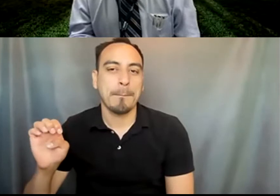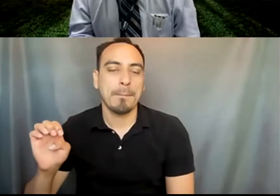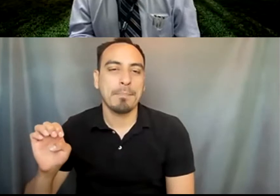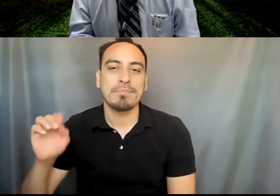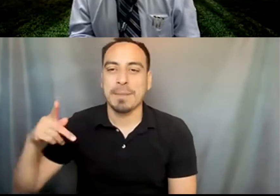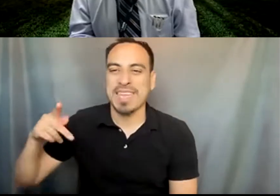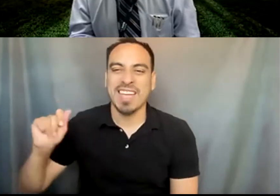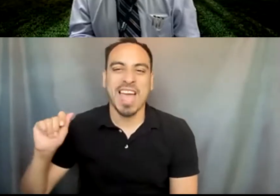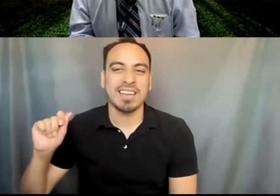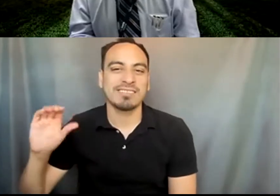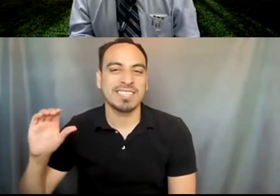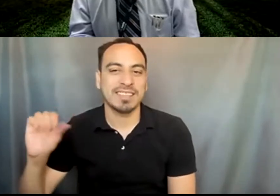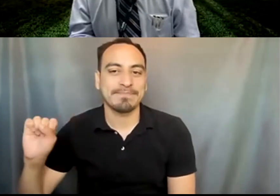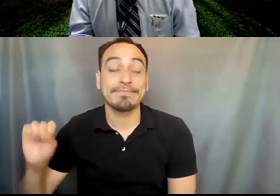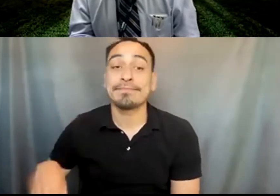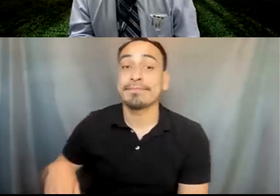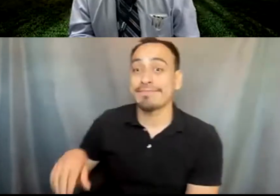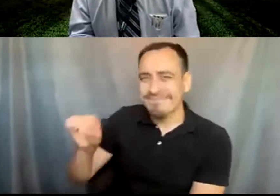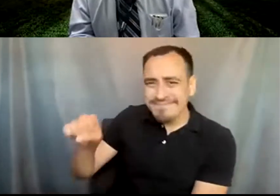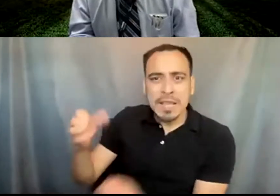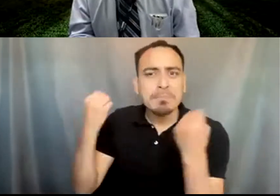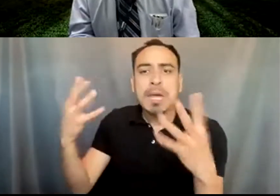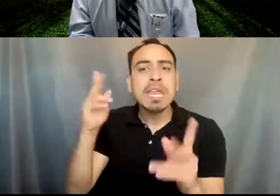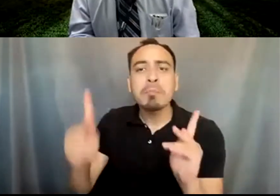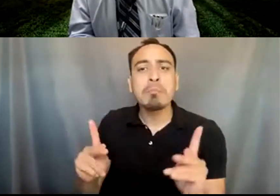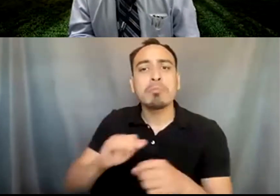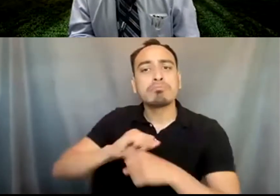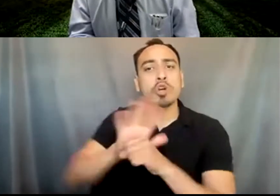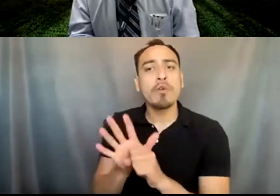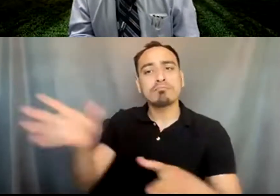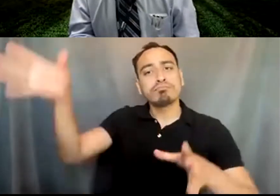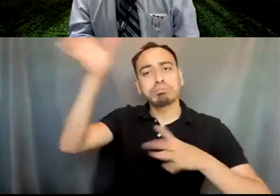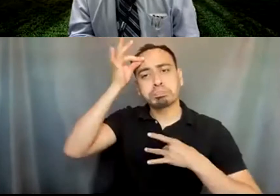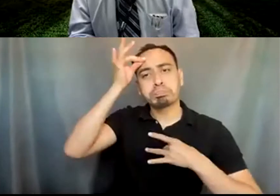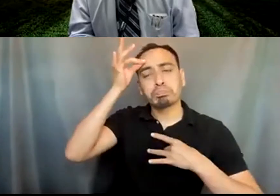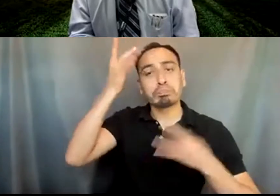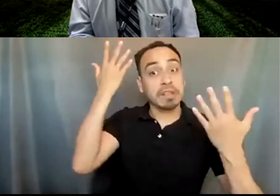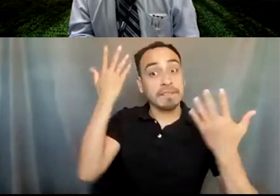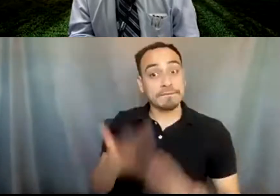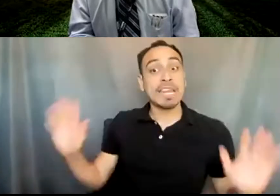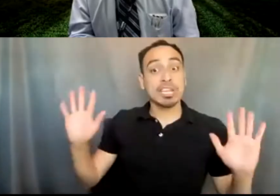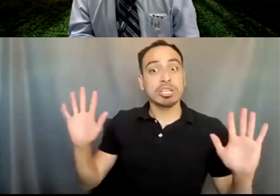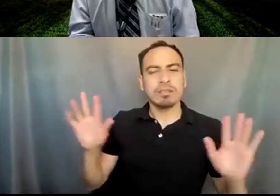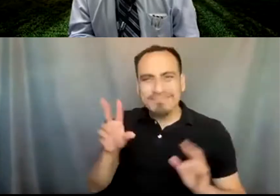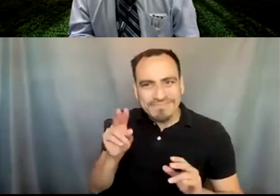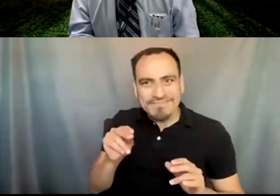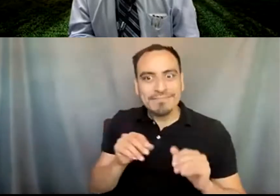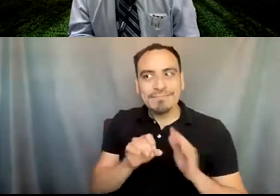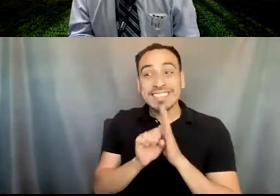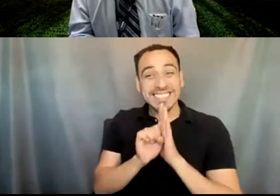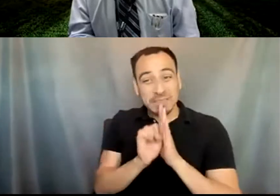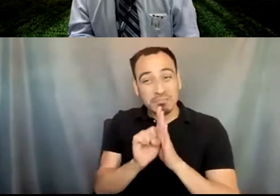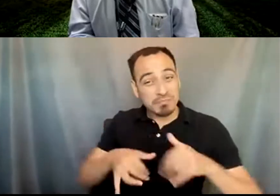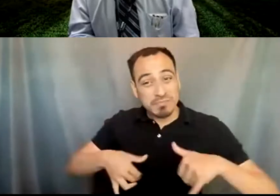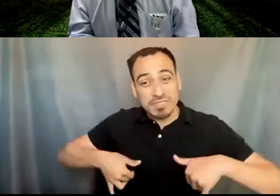who, even after they recover from COVID, do not go back to their pre-COVID